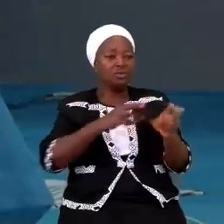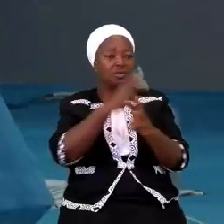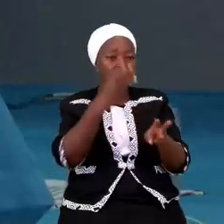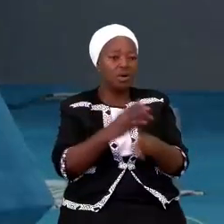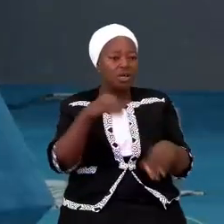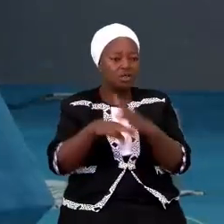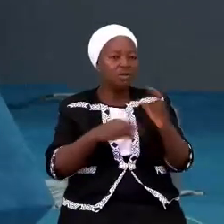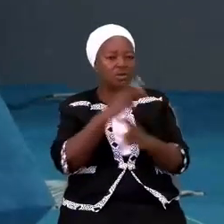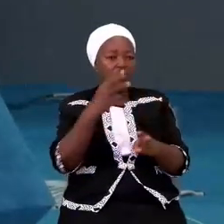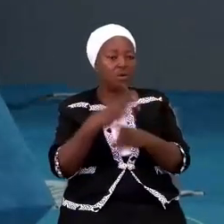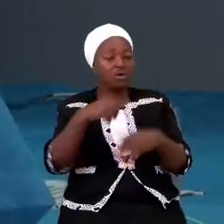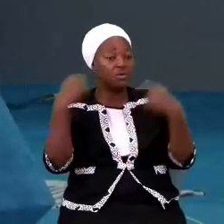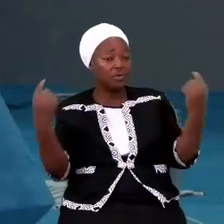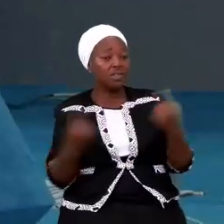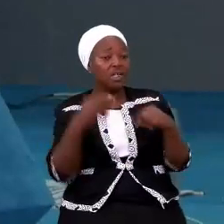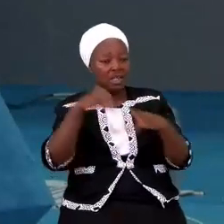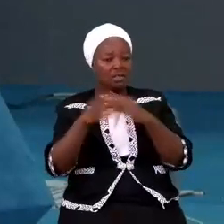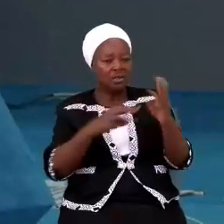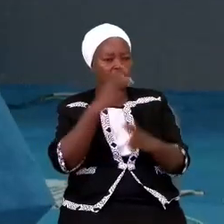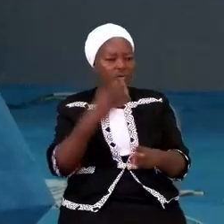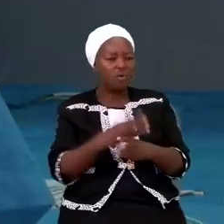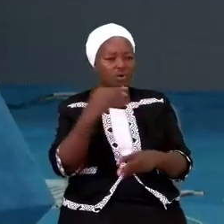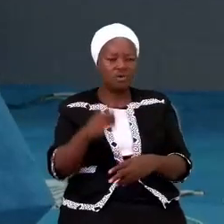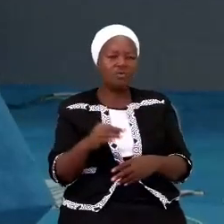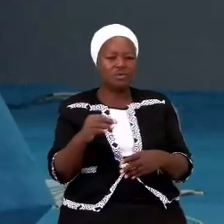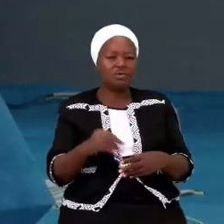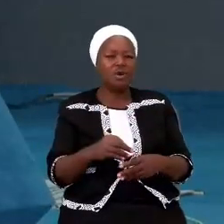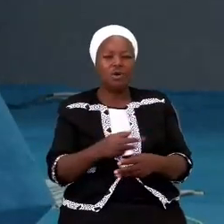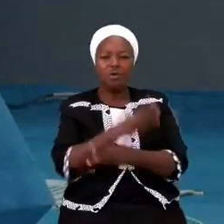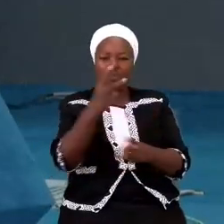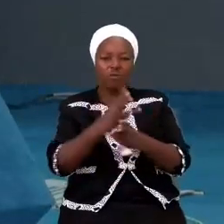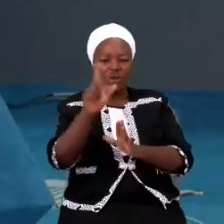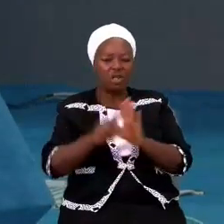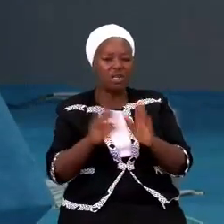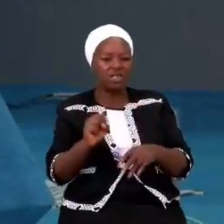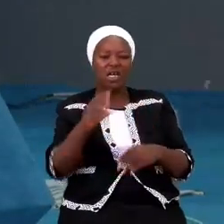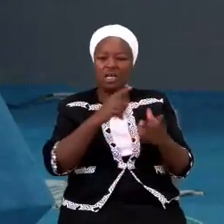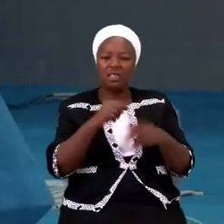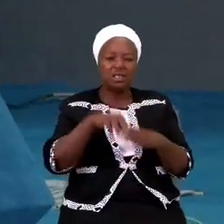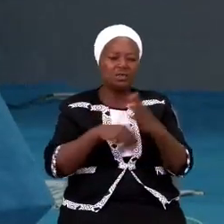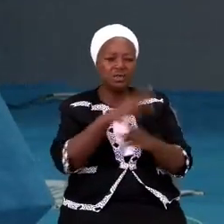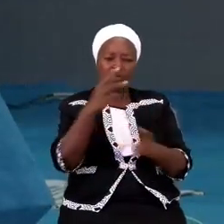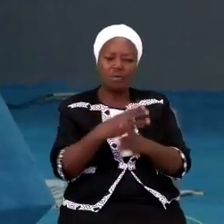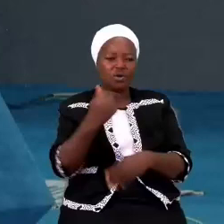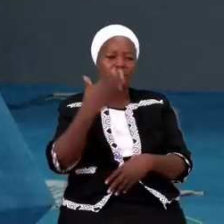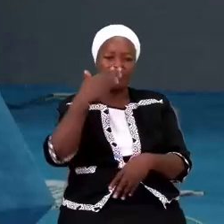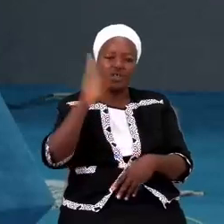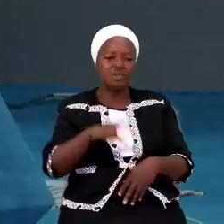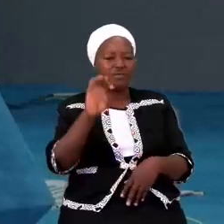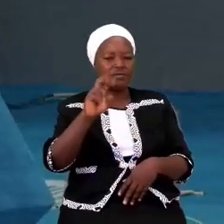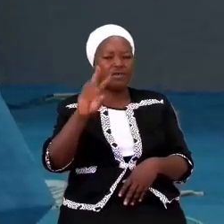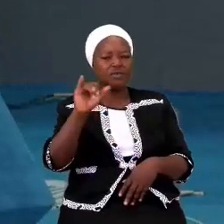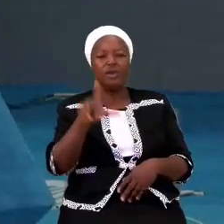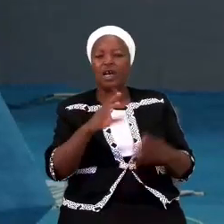world of evil. That's the condition, because we're told in Proverbs chapter 13, verse 15, the second part